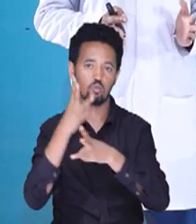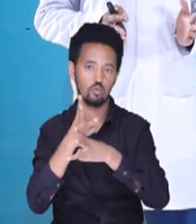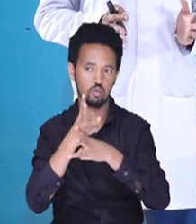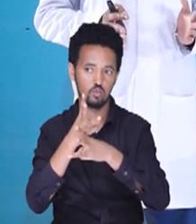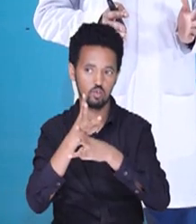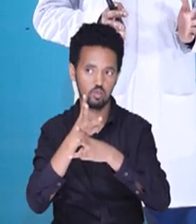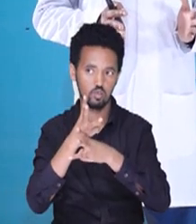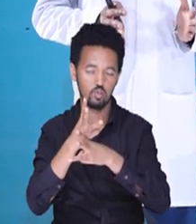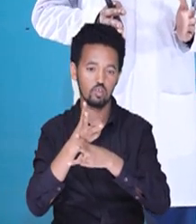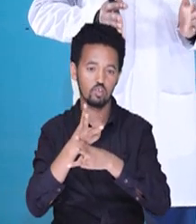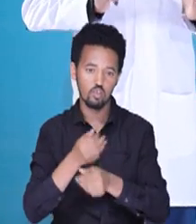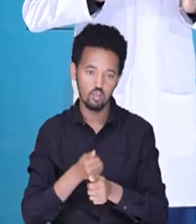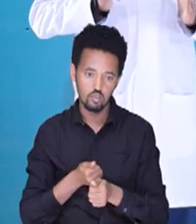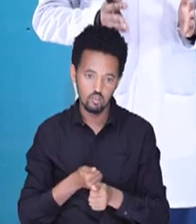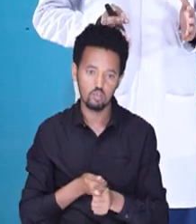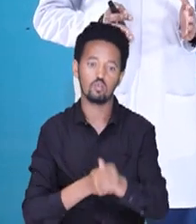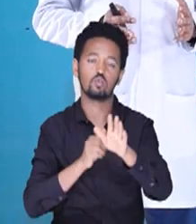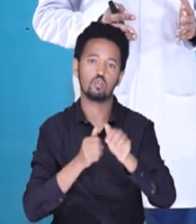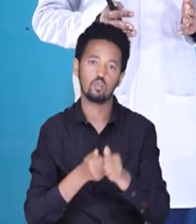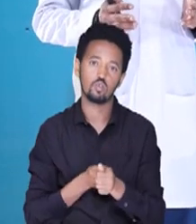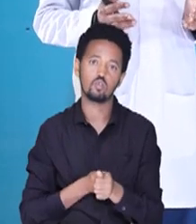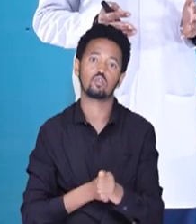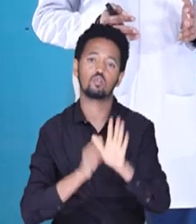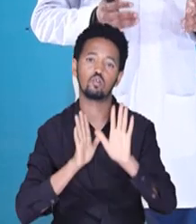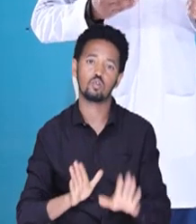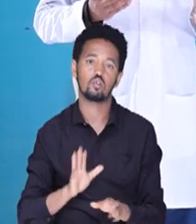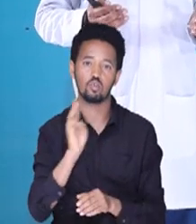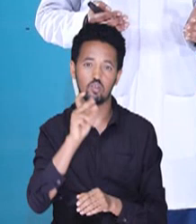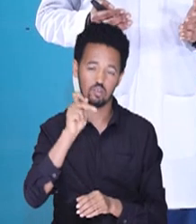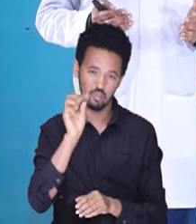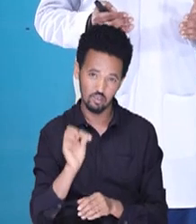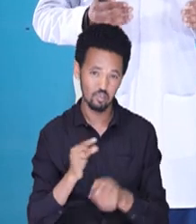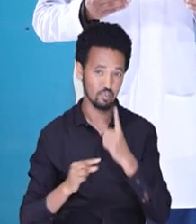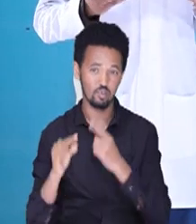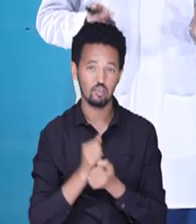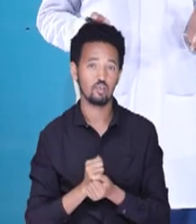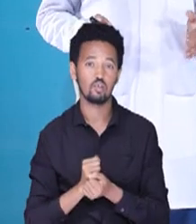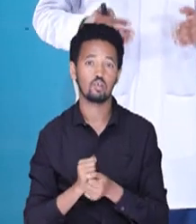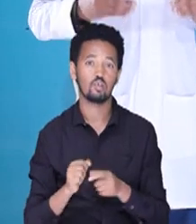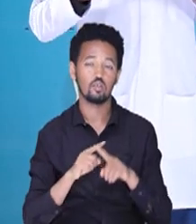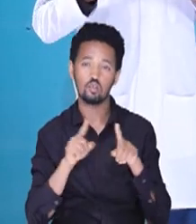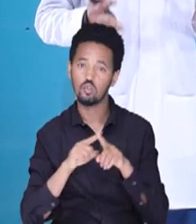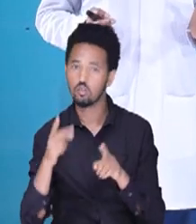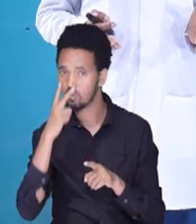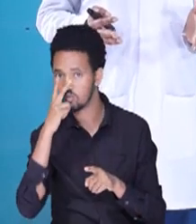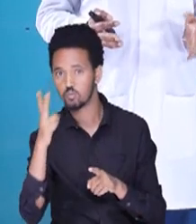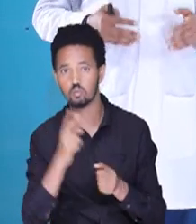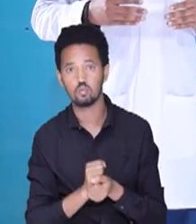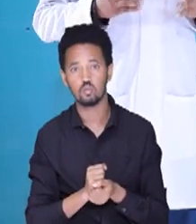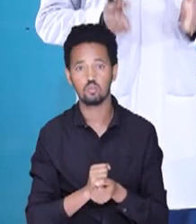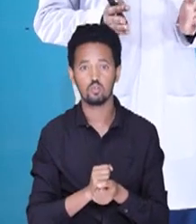world. The influential persons like John Locke, Rousseau, Adam Smith, Benjamin